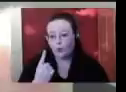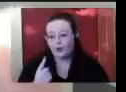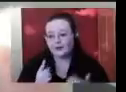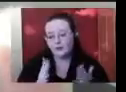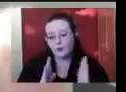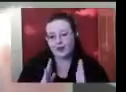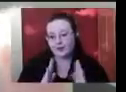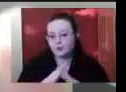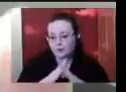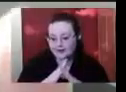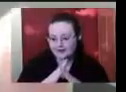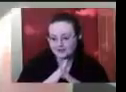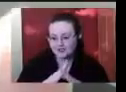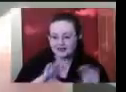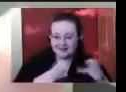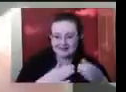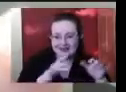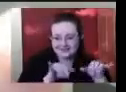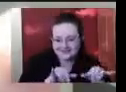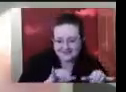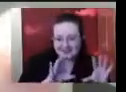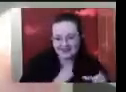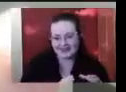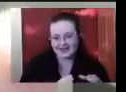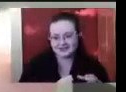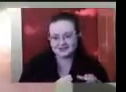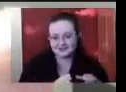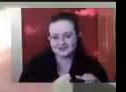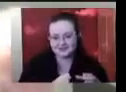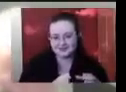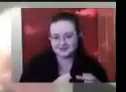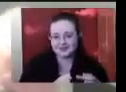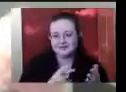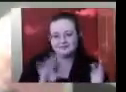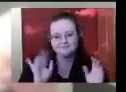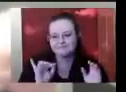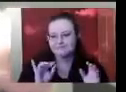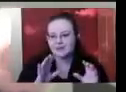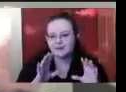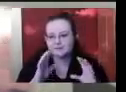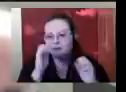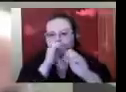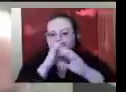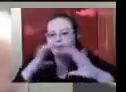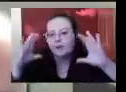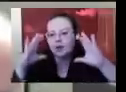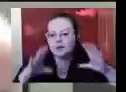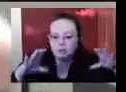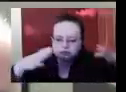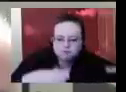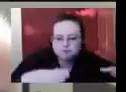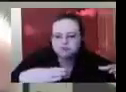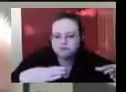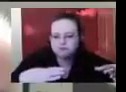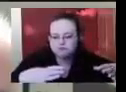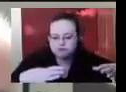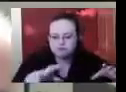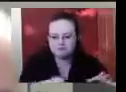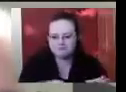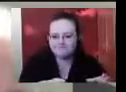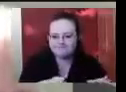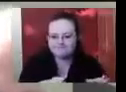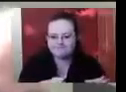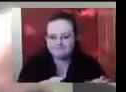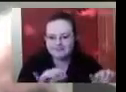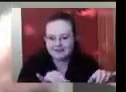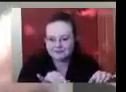the risk of spreading COVID-19 so that it stays in a bubble or a cohort, if you will. And so